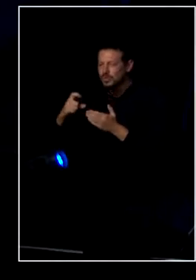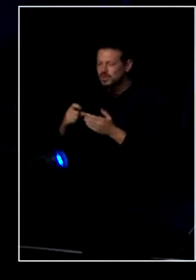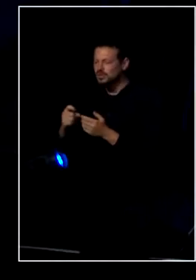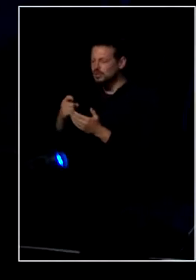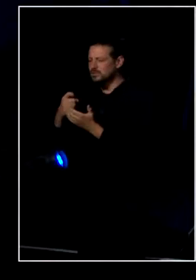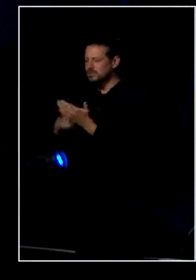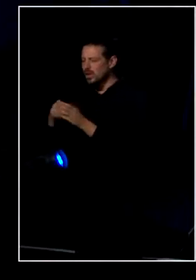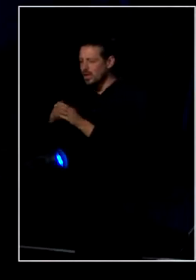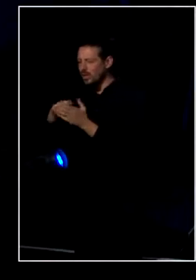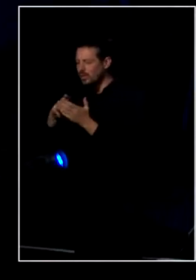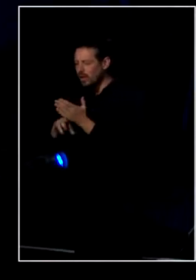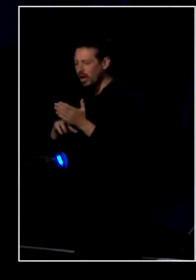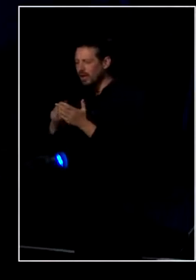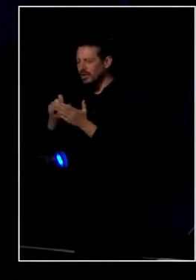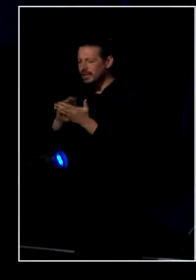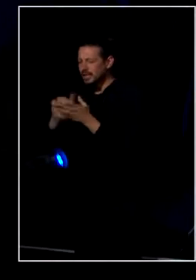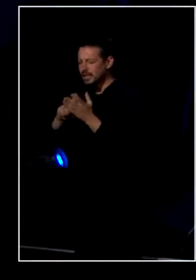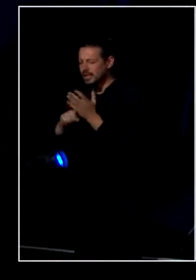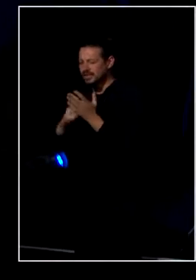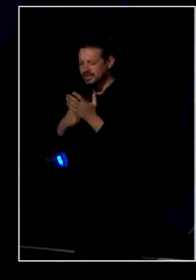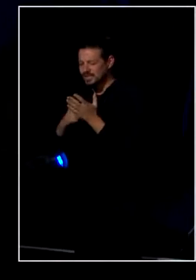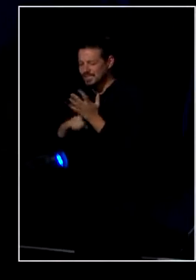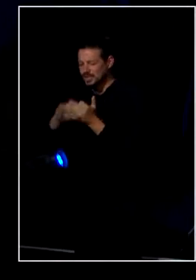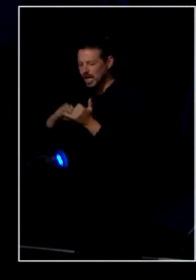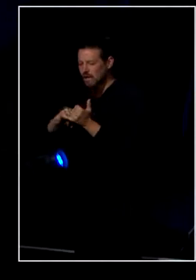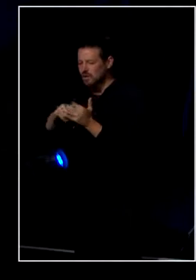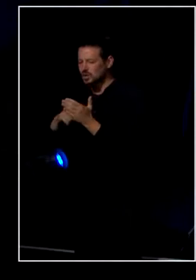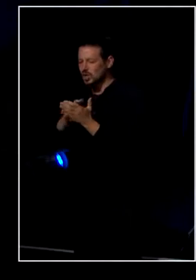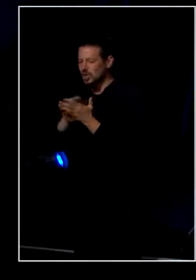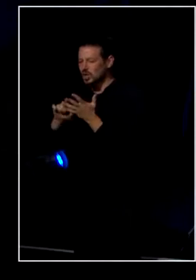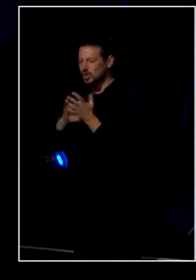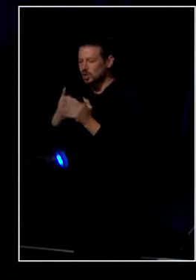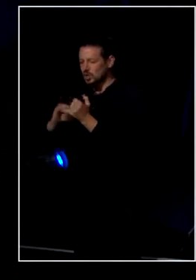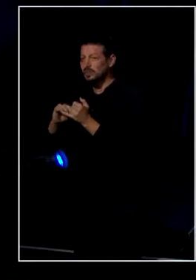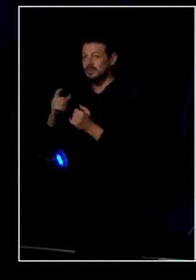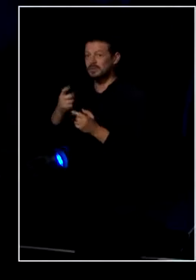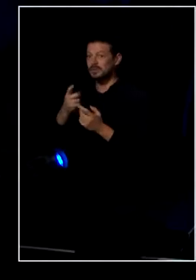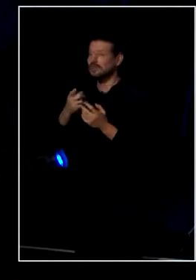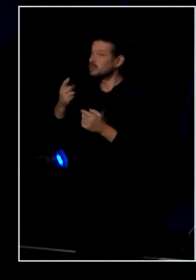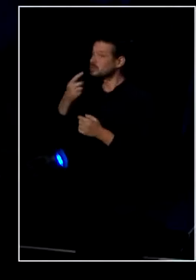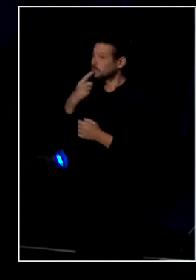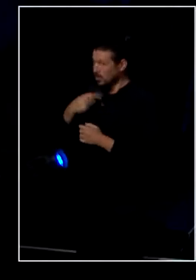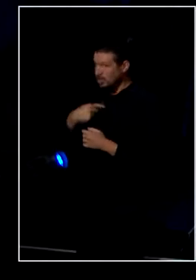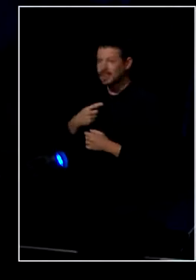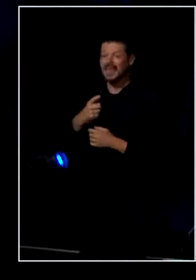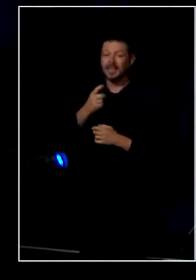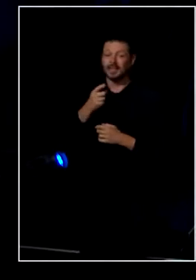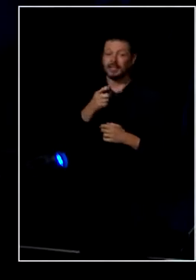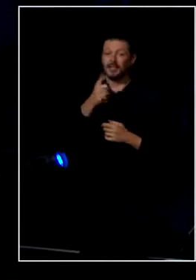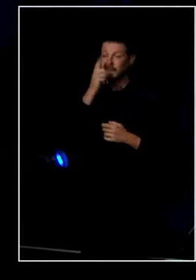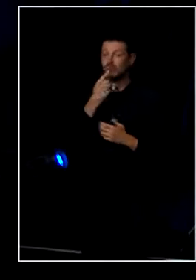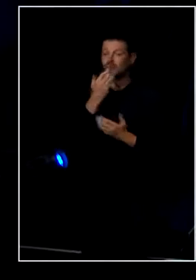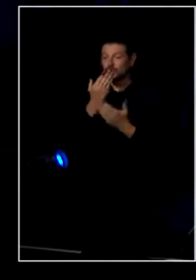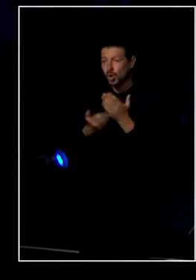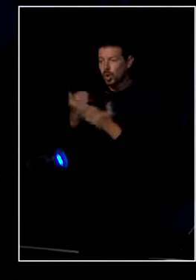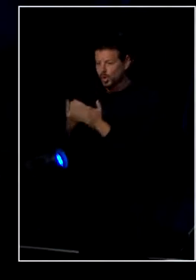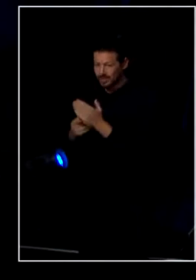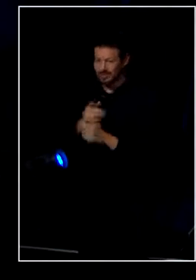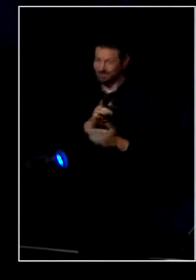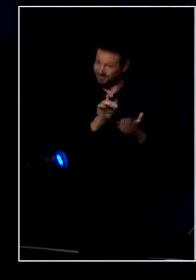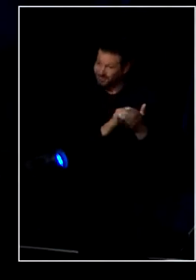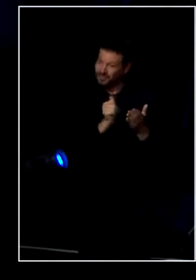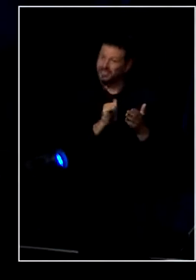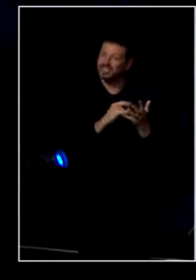that the people who did it before me were even sexually abused by the same staff members